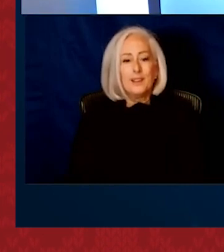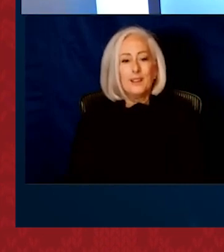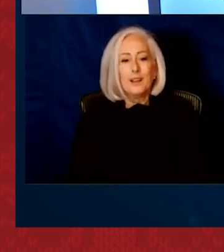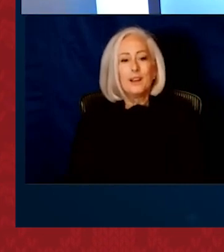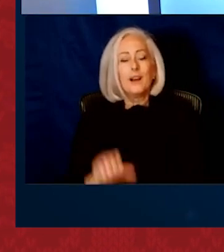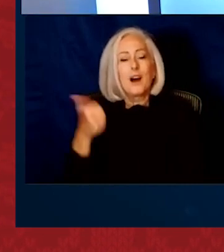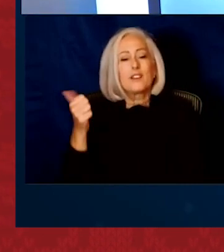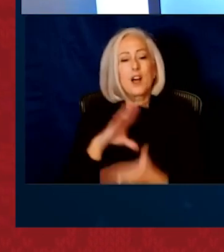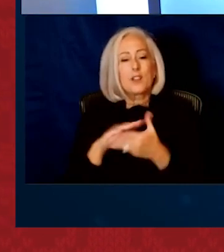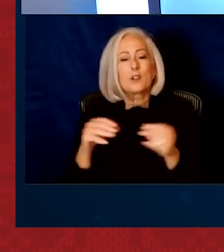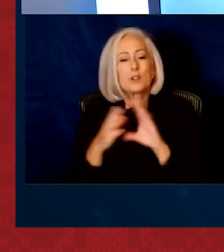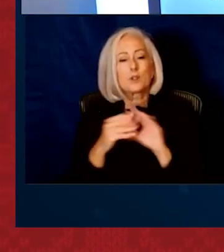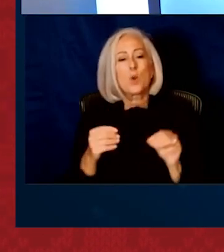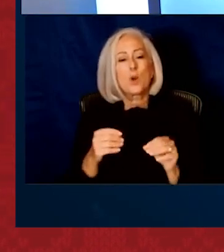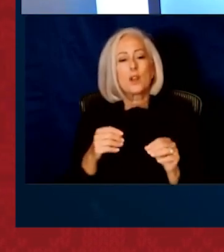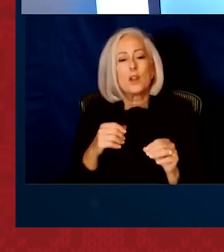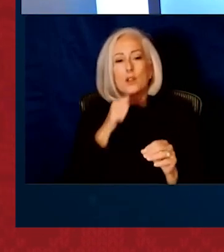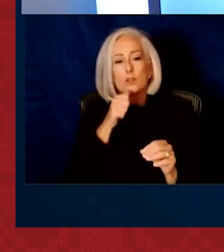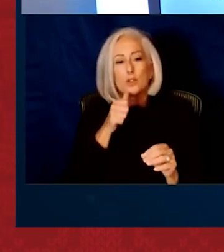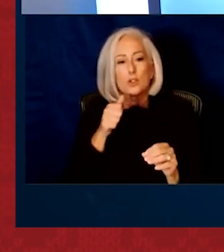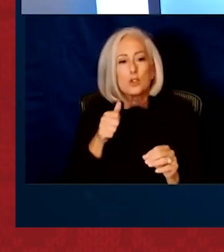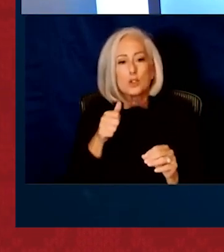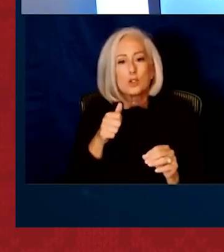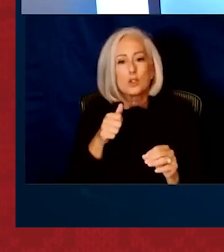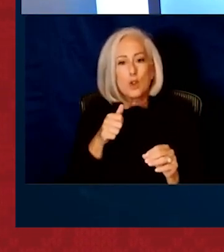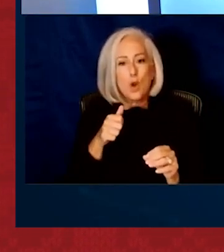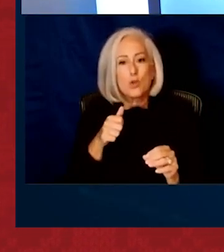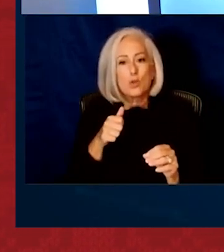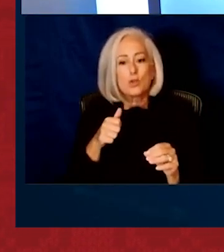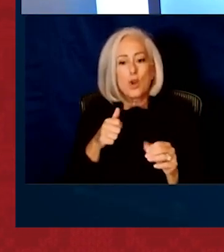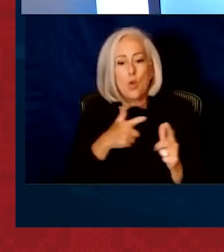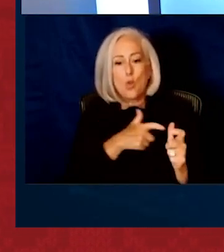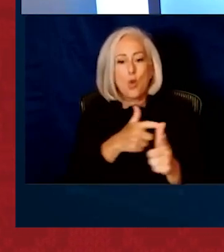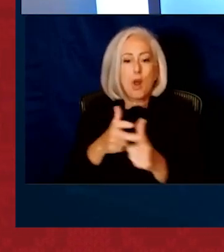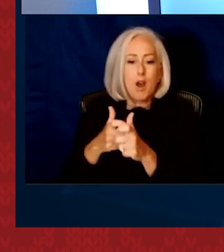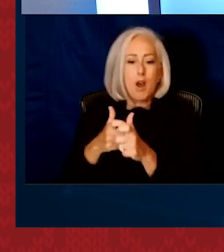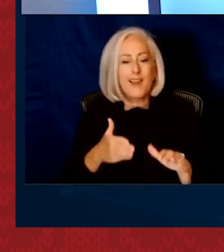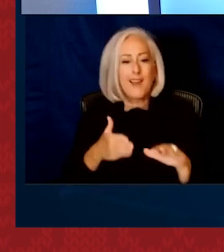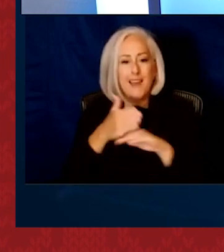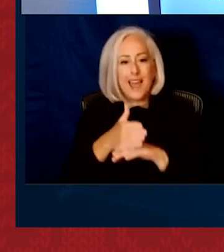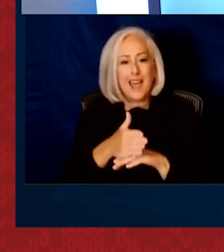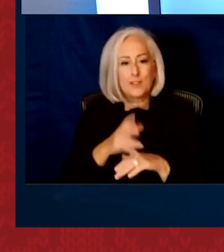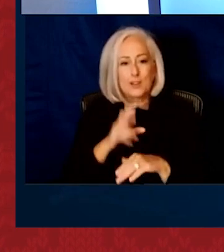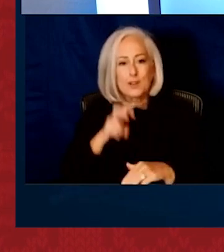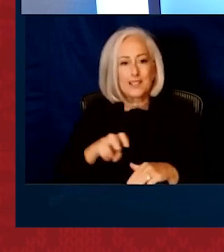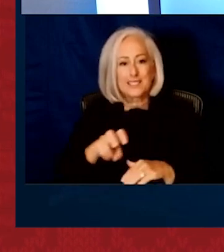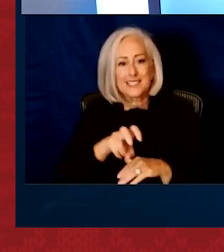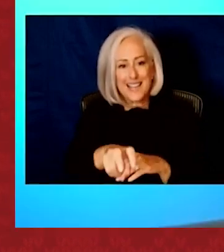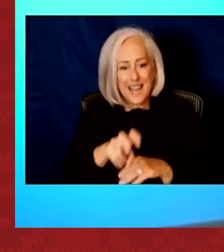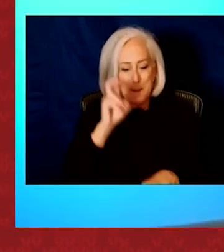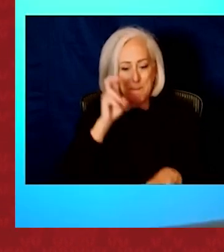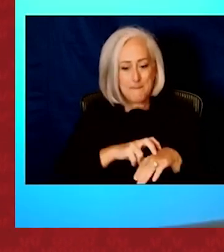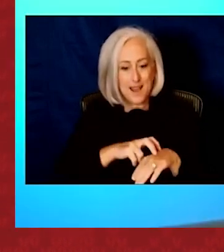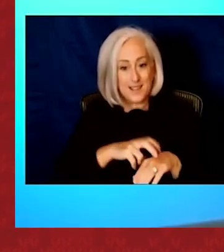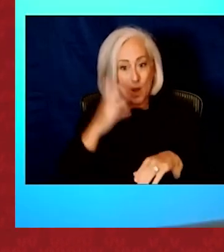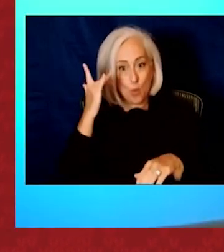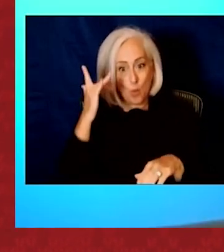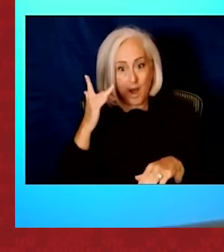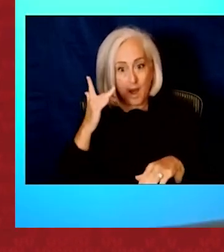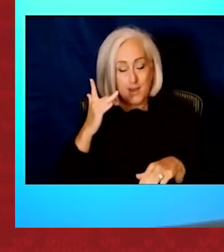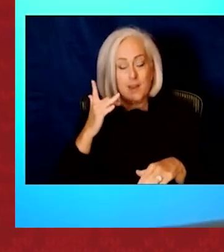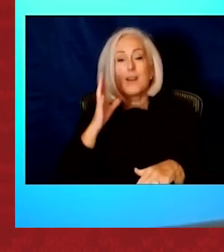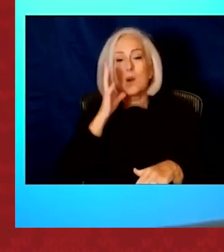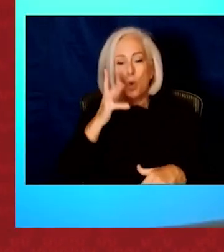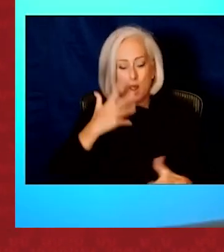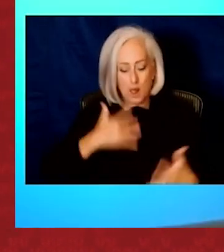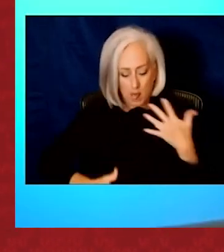you shouldn't run after a snake bite because it'll circulate around your body faster. Well, in some sense, that is true. It will spread the venom a